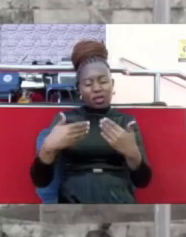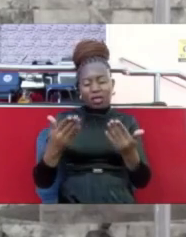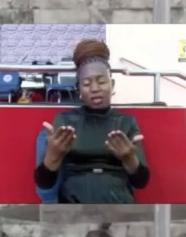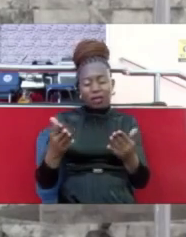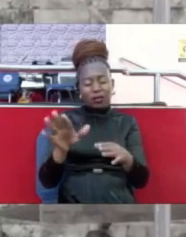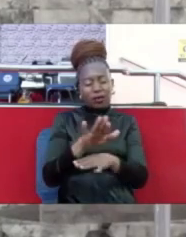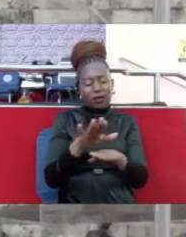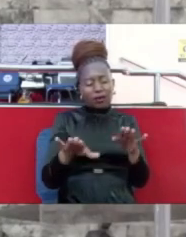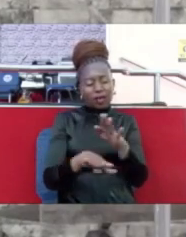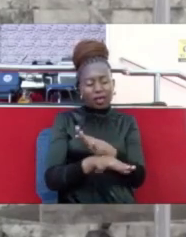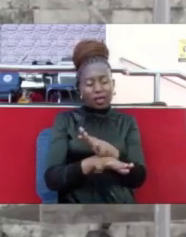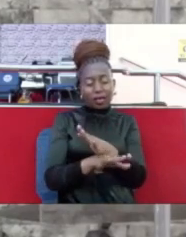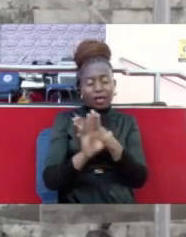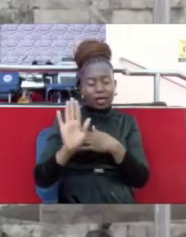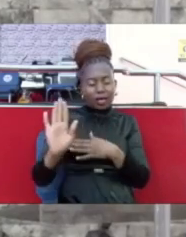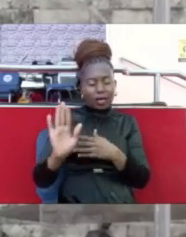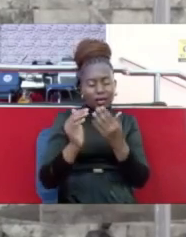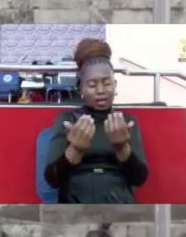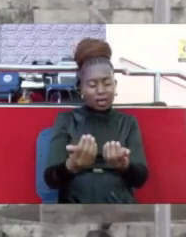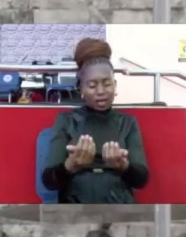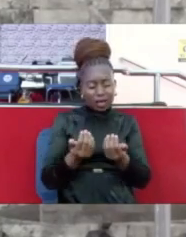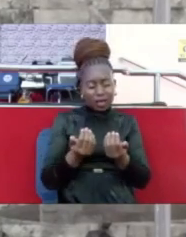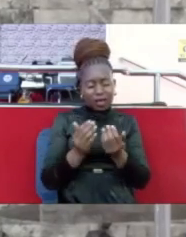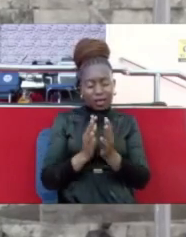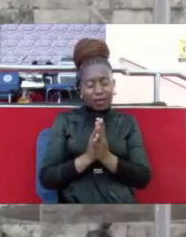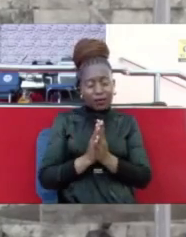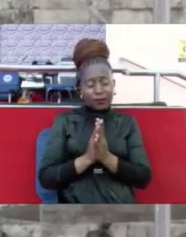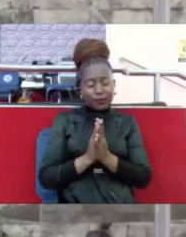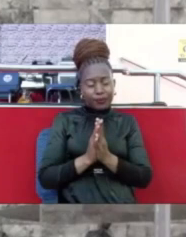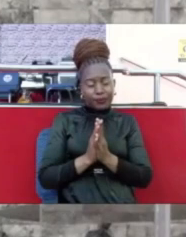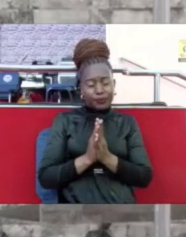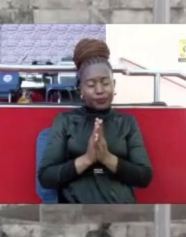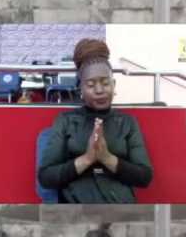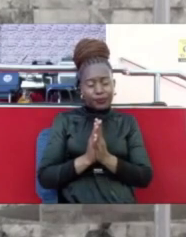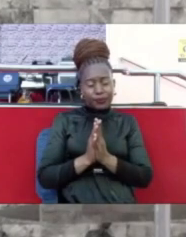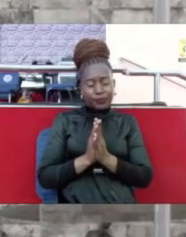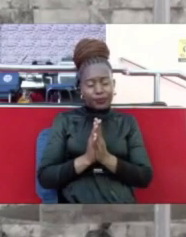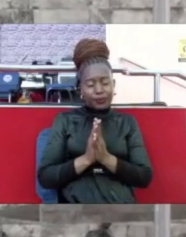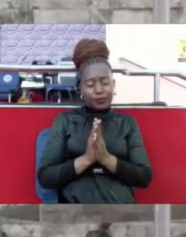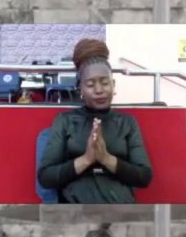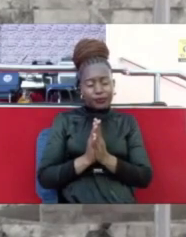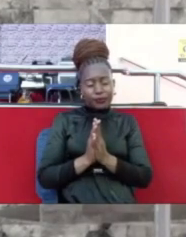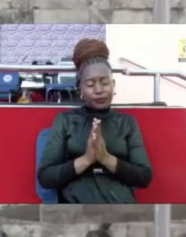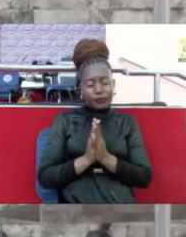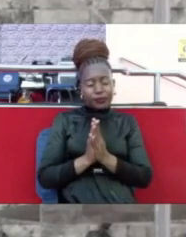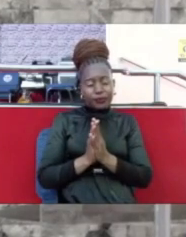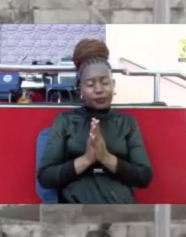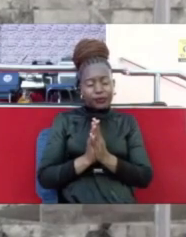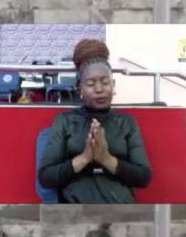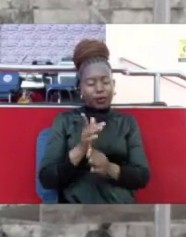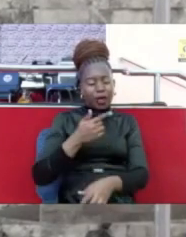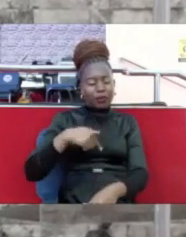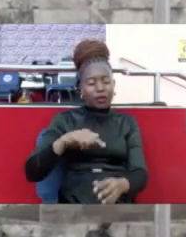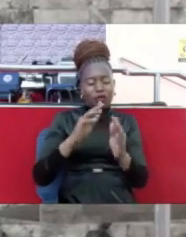your riches and glory. Kwamba utawapa mahitaji yao yote kulingana na ukuu wako katika neema. We pray